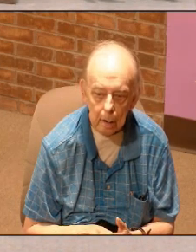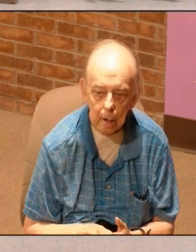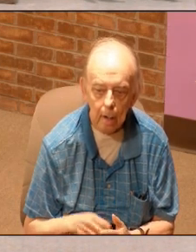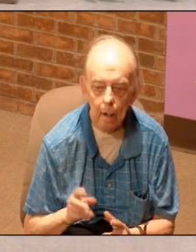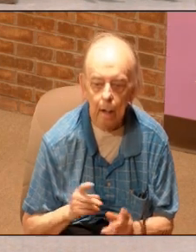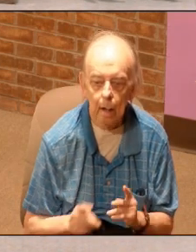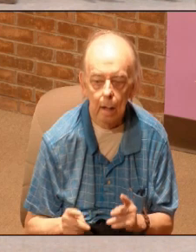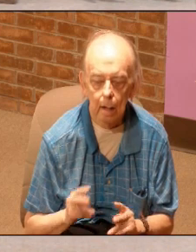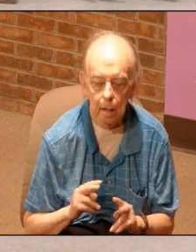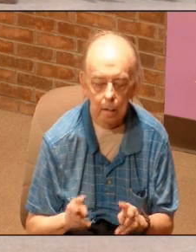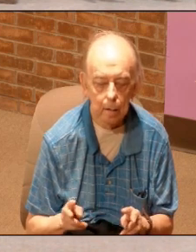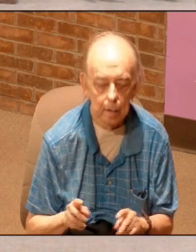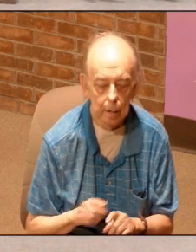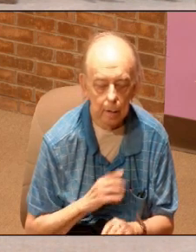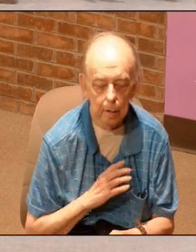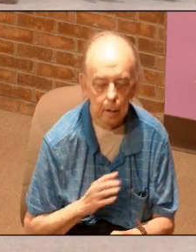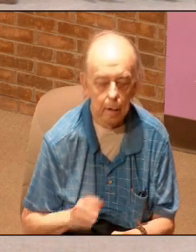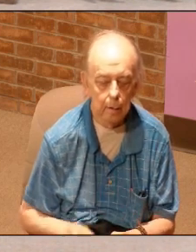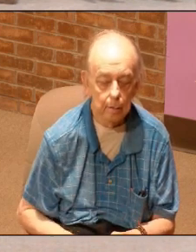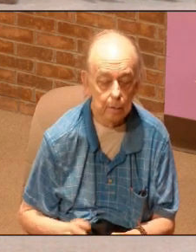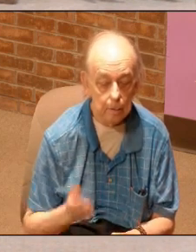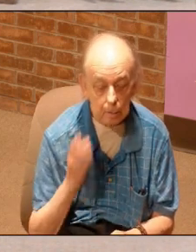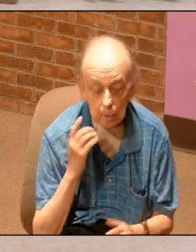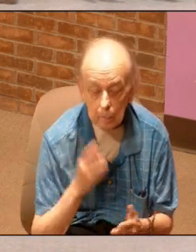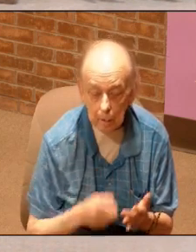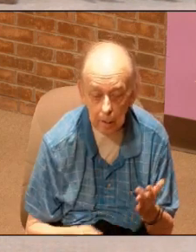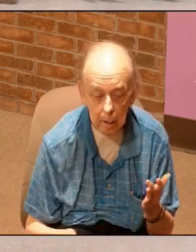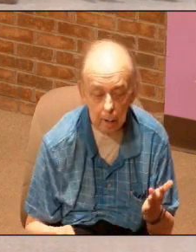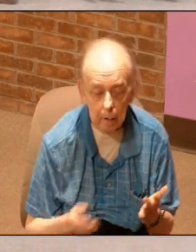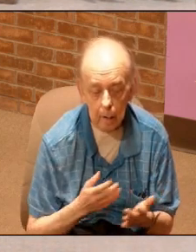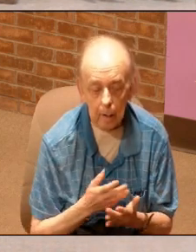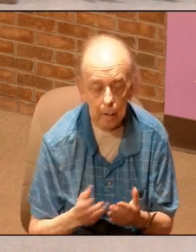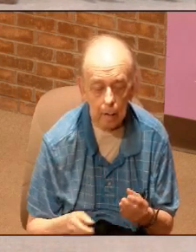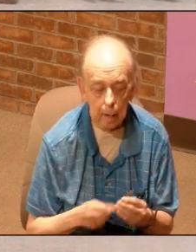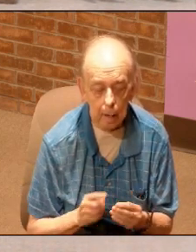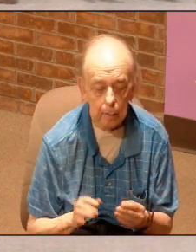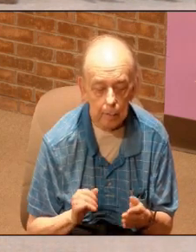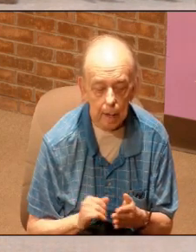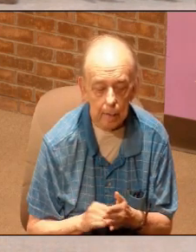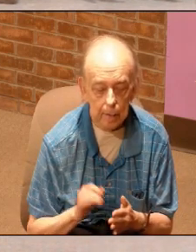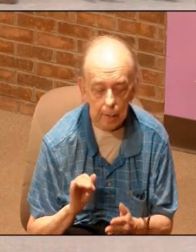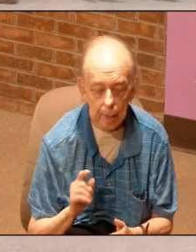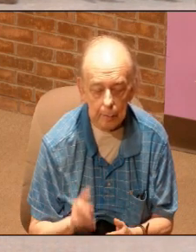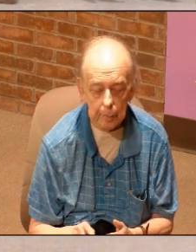People would look at us as Christians and say, you know what? There's something about them